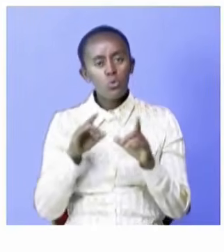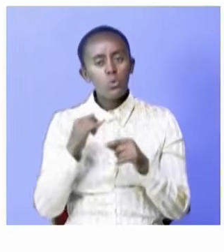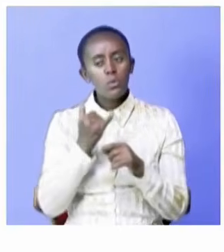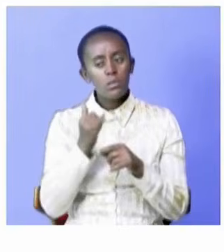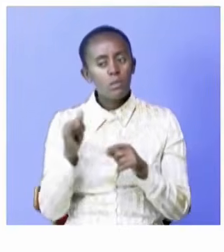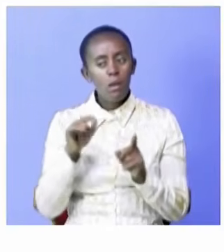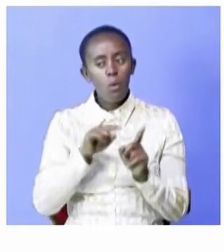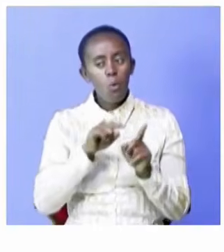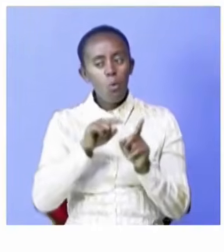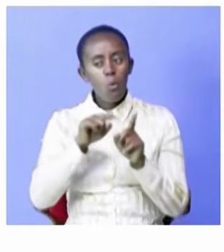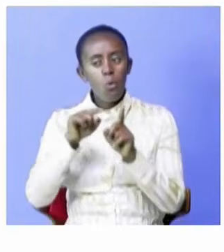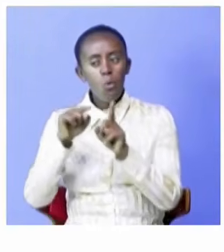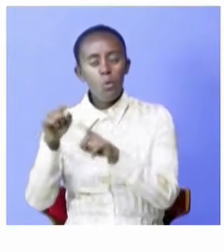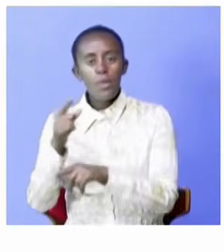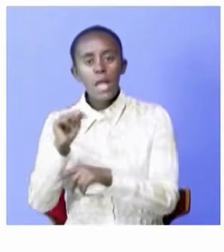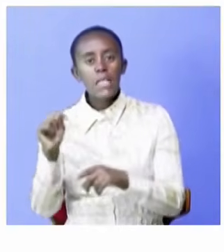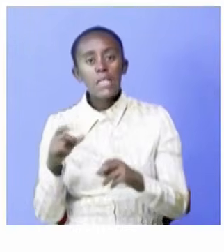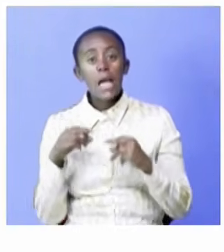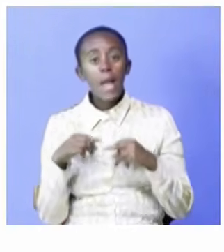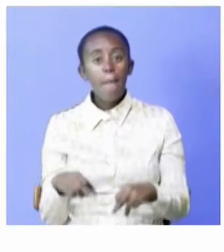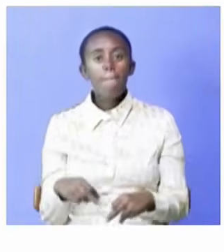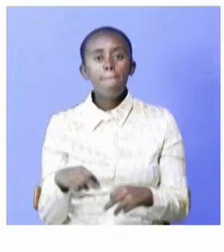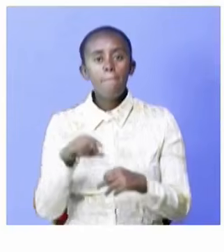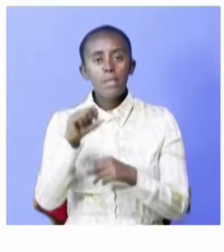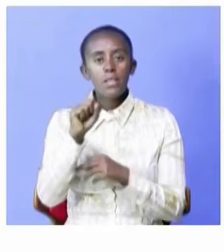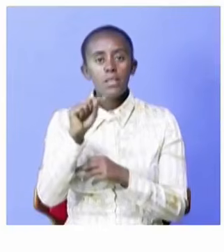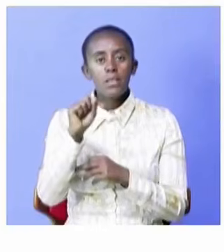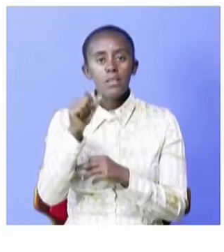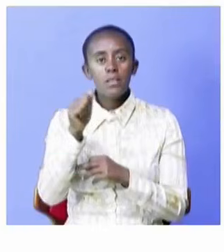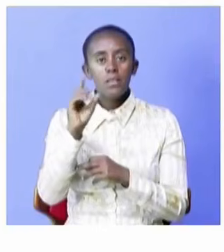to the stadium